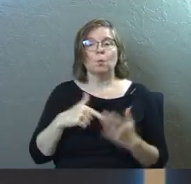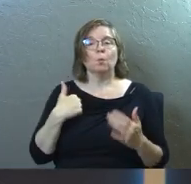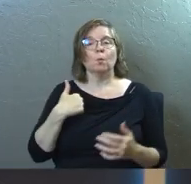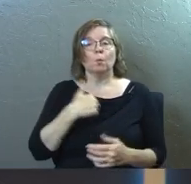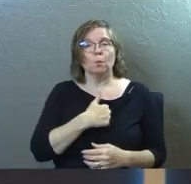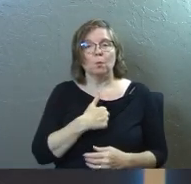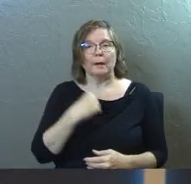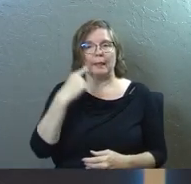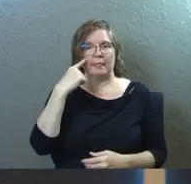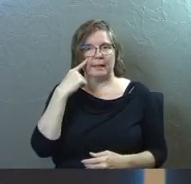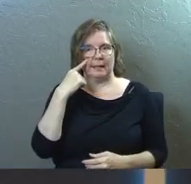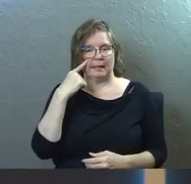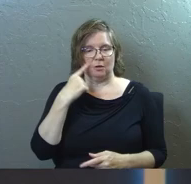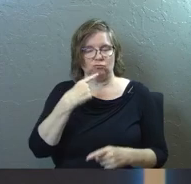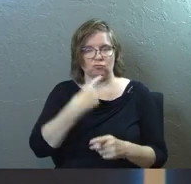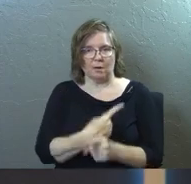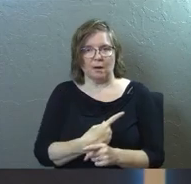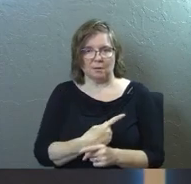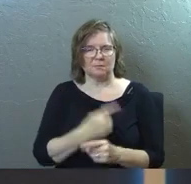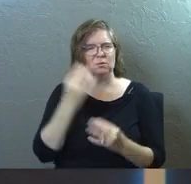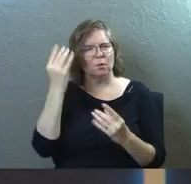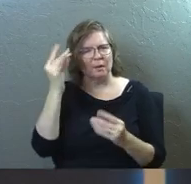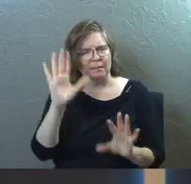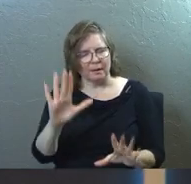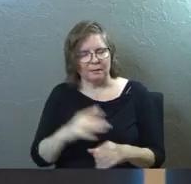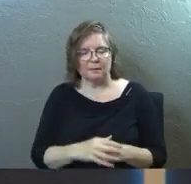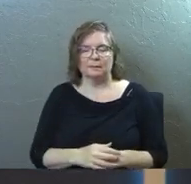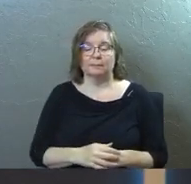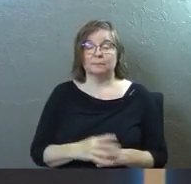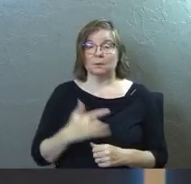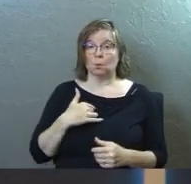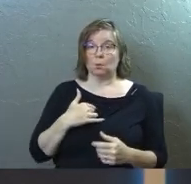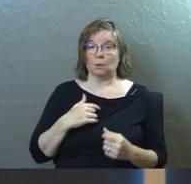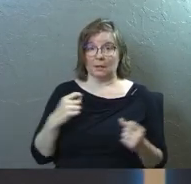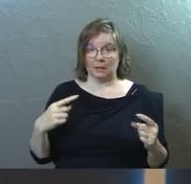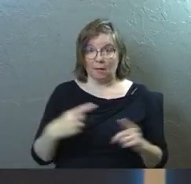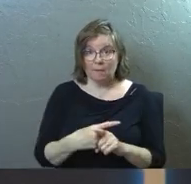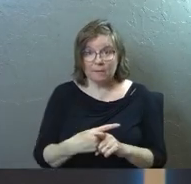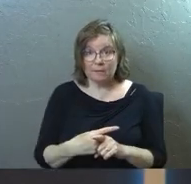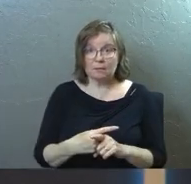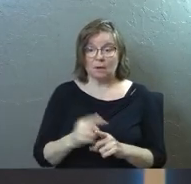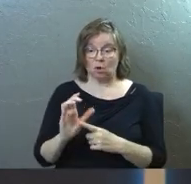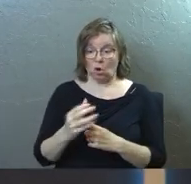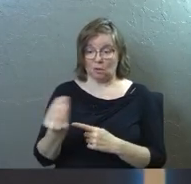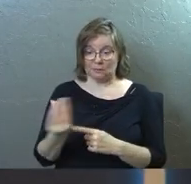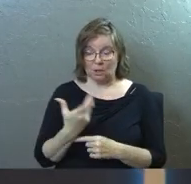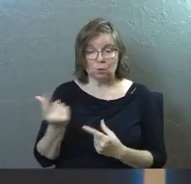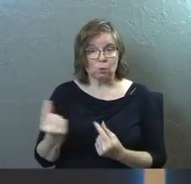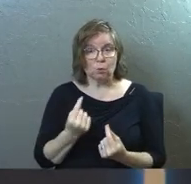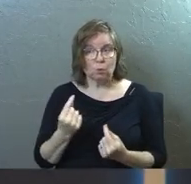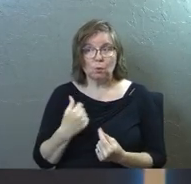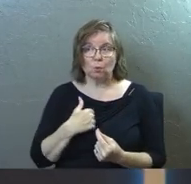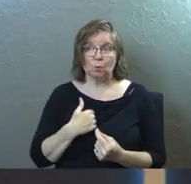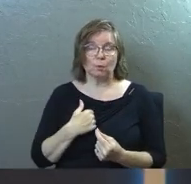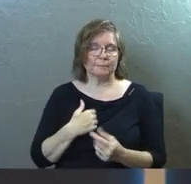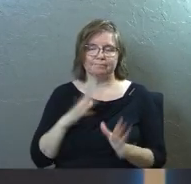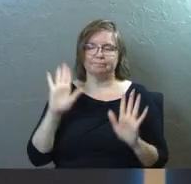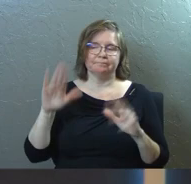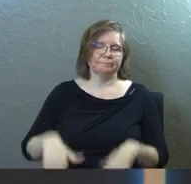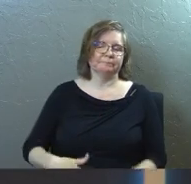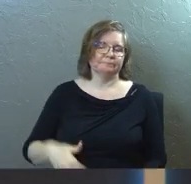what we think is right. Let's think about it, right? When we get into conflict, and what culture tells us all the time is we